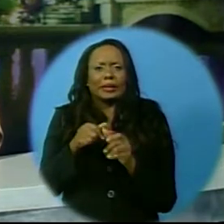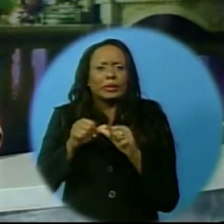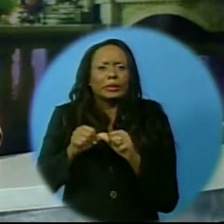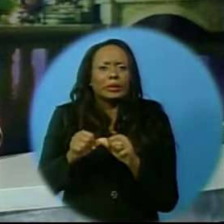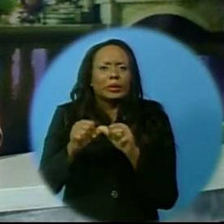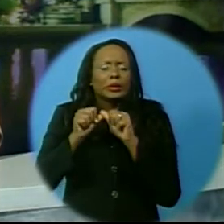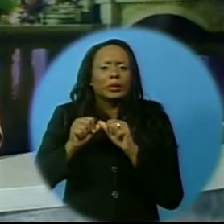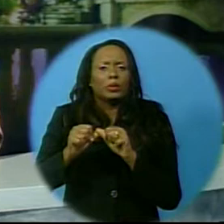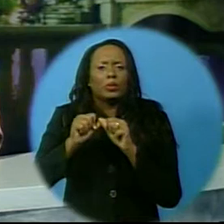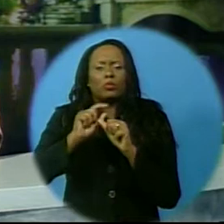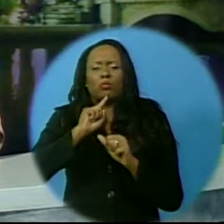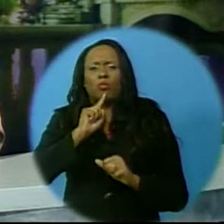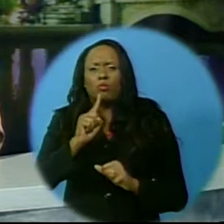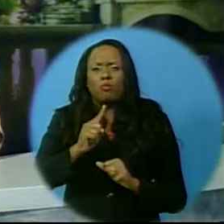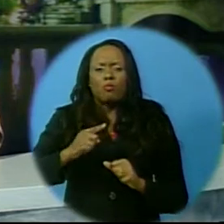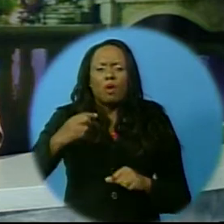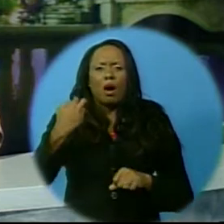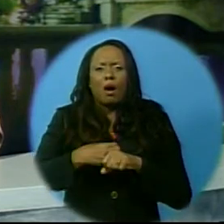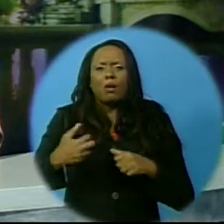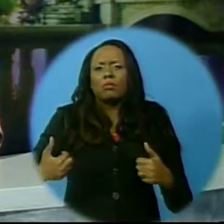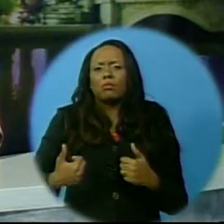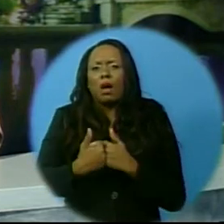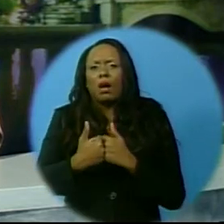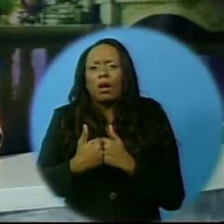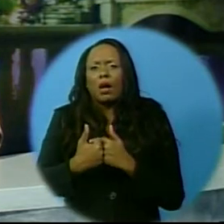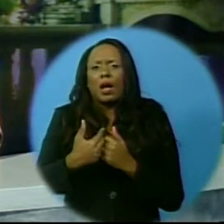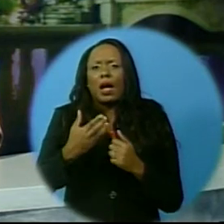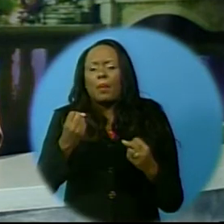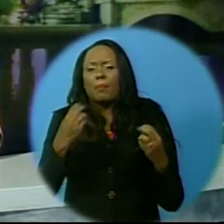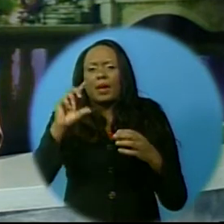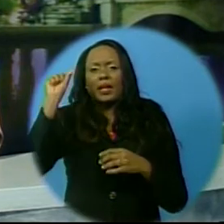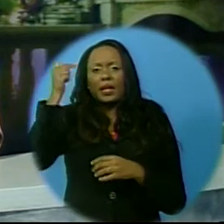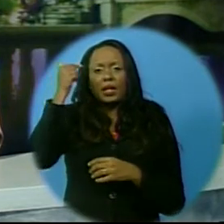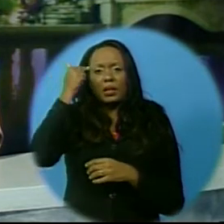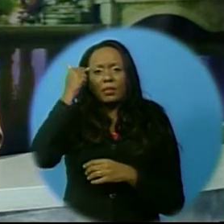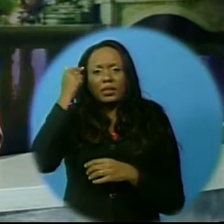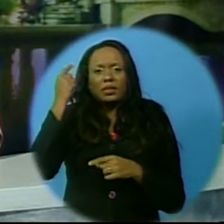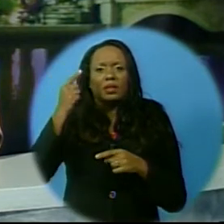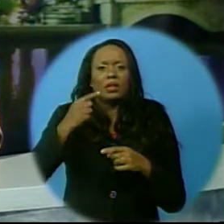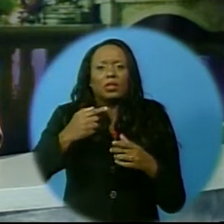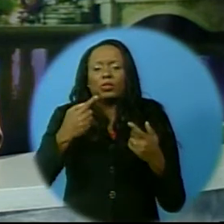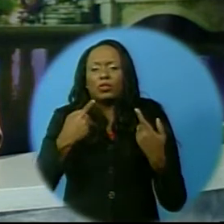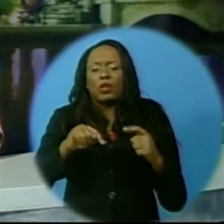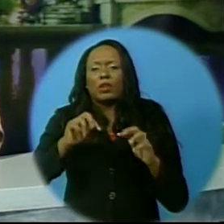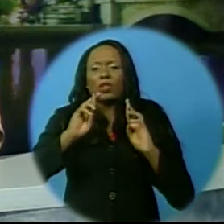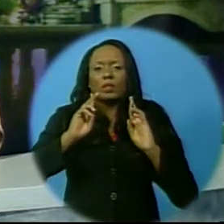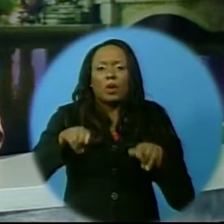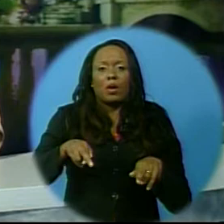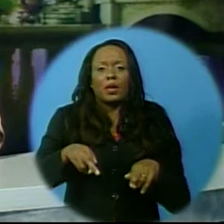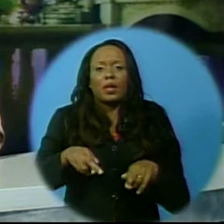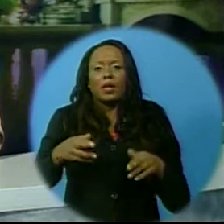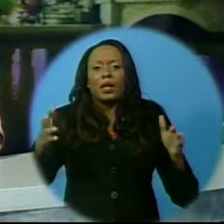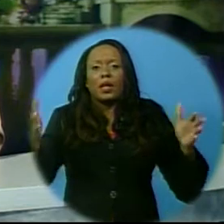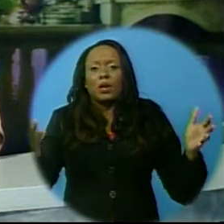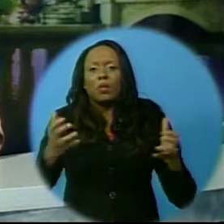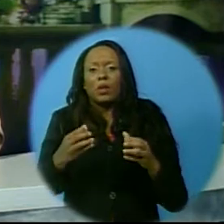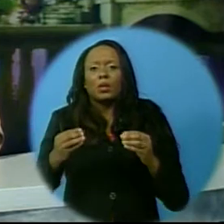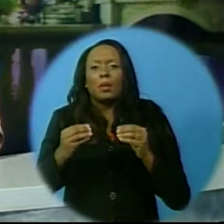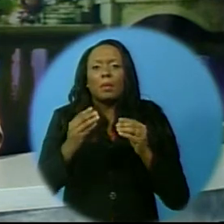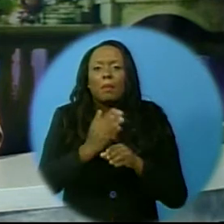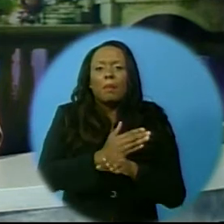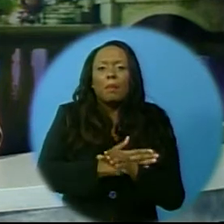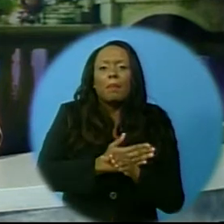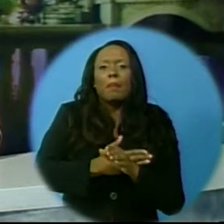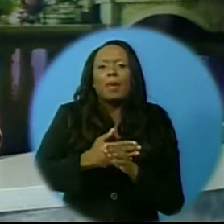challenge facing many SIDS and governments are limited to respond effectively to external shocks. He's pushing for improved